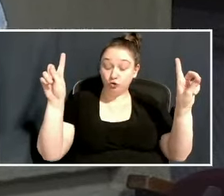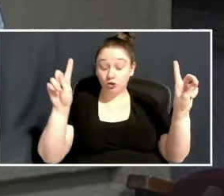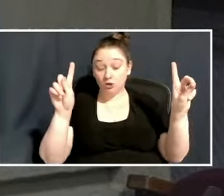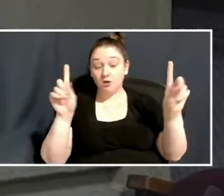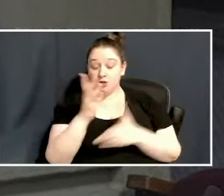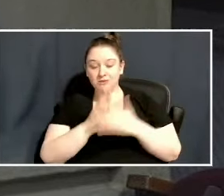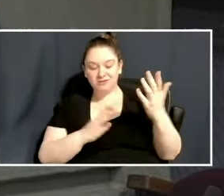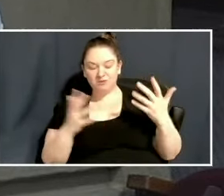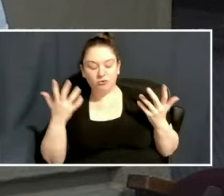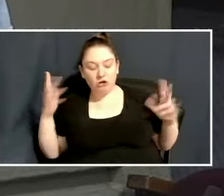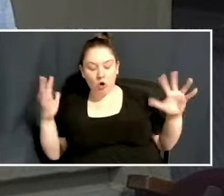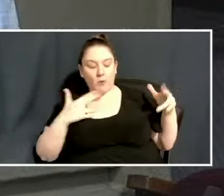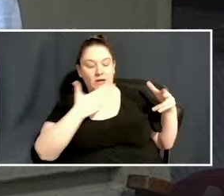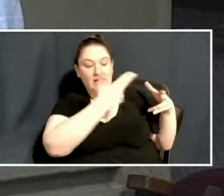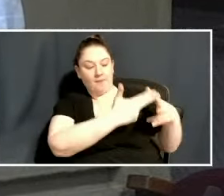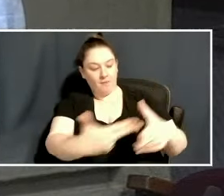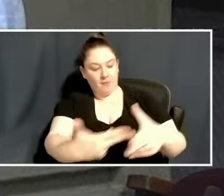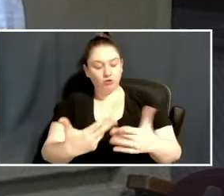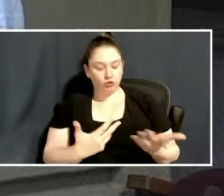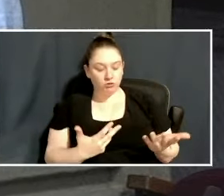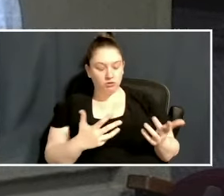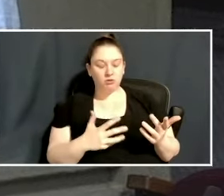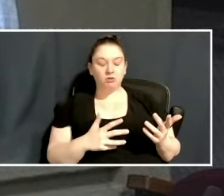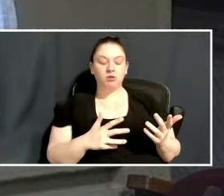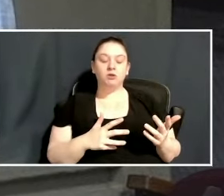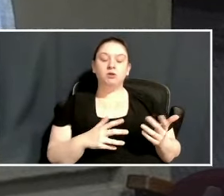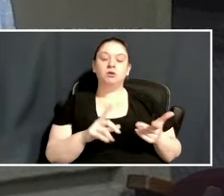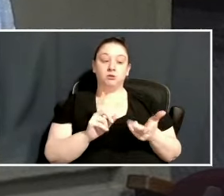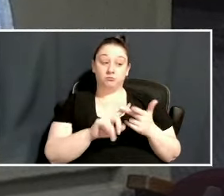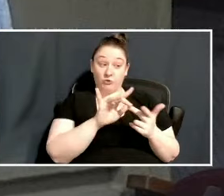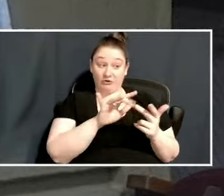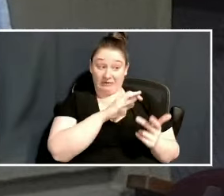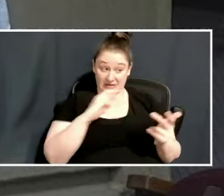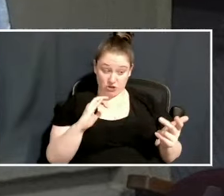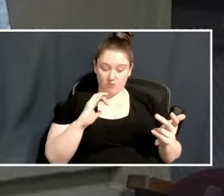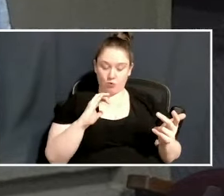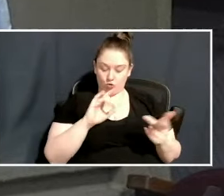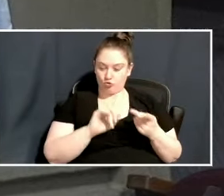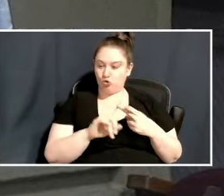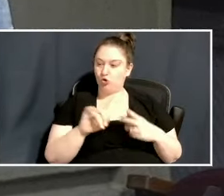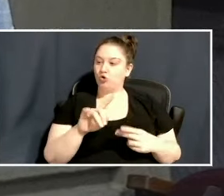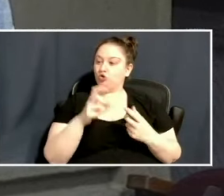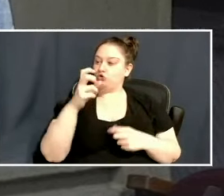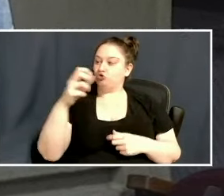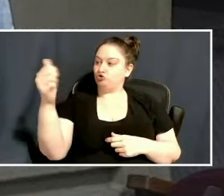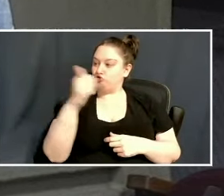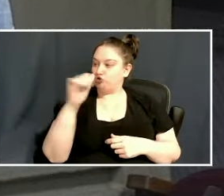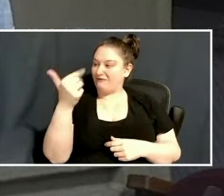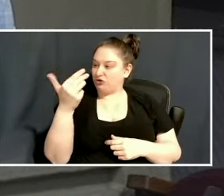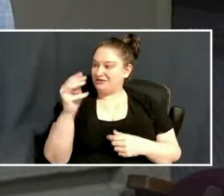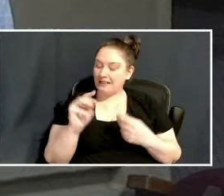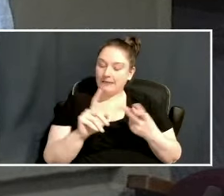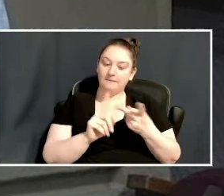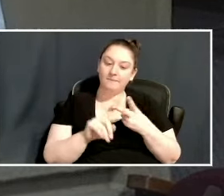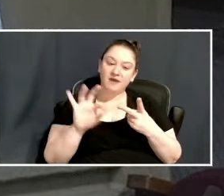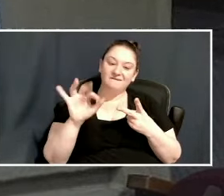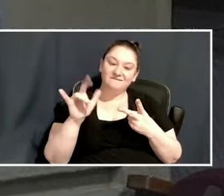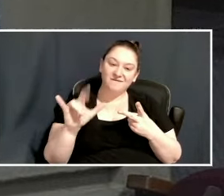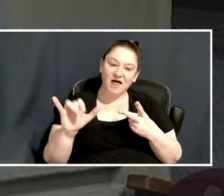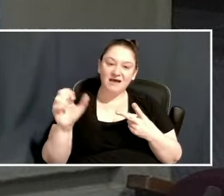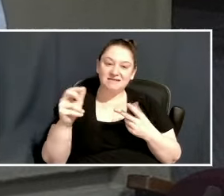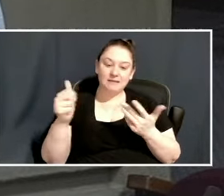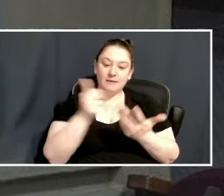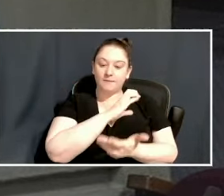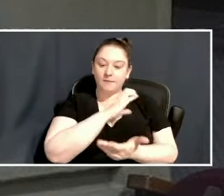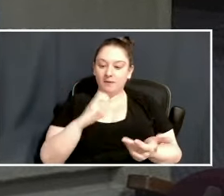been mentioned before. In addition to the Salem Chamber, our partners at Travel Salem and the Fly Salem Committee and its leader Brent D.